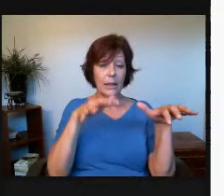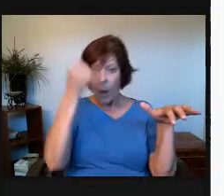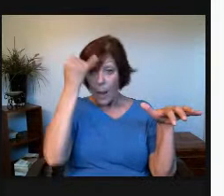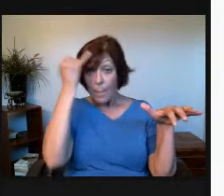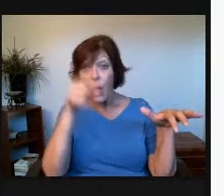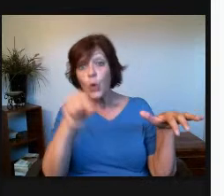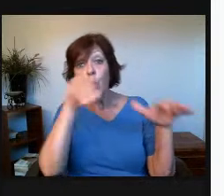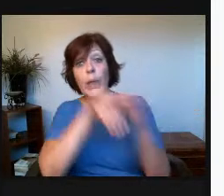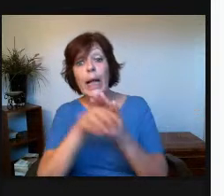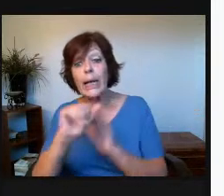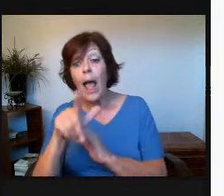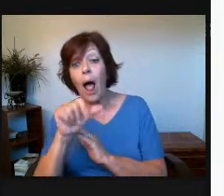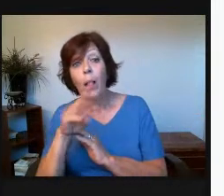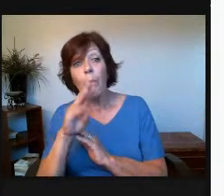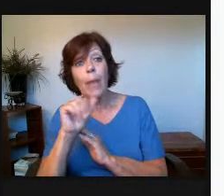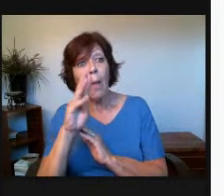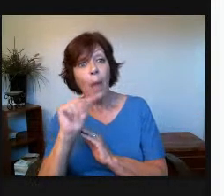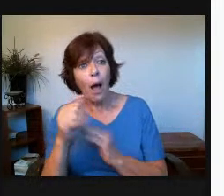now, and